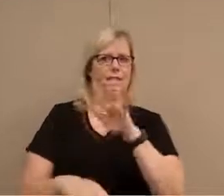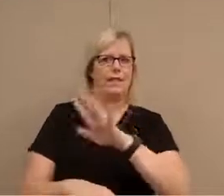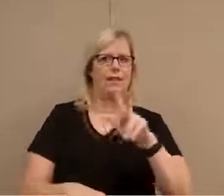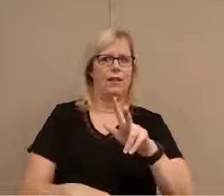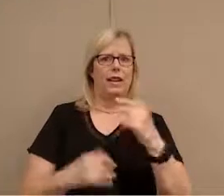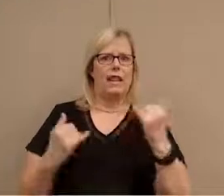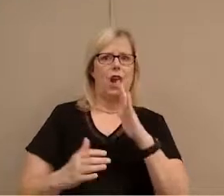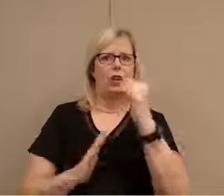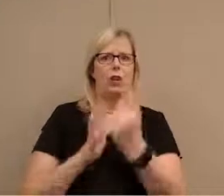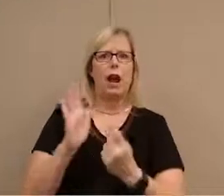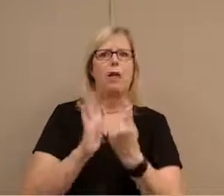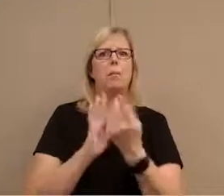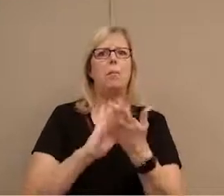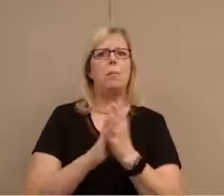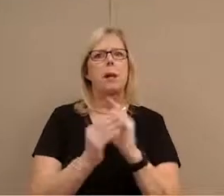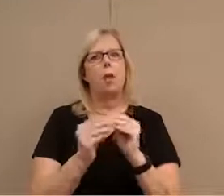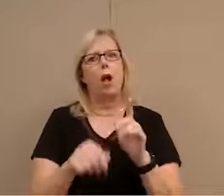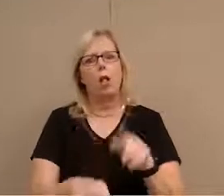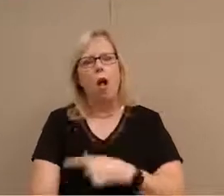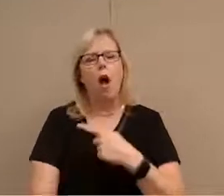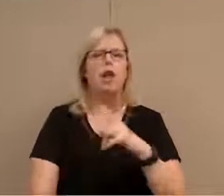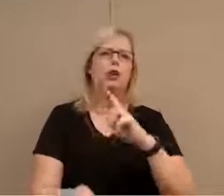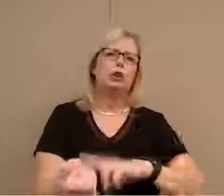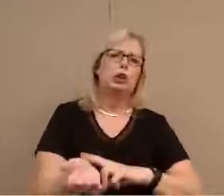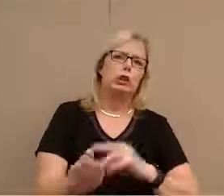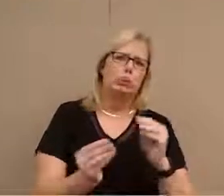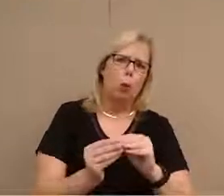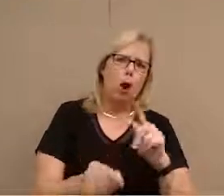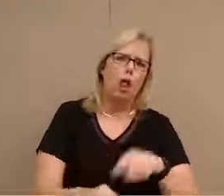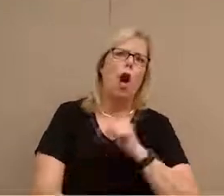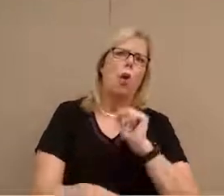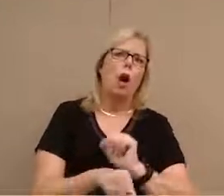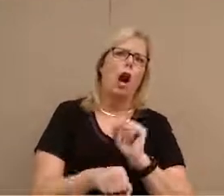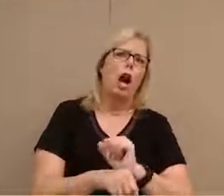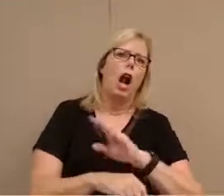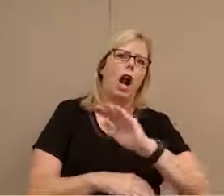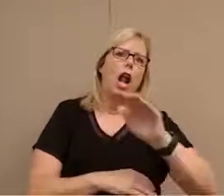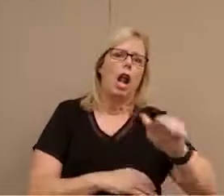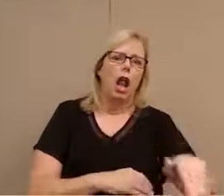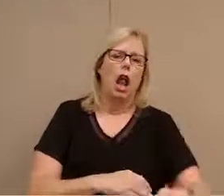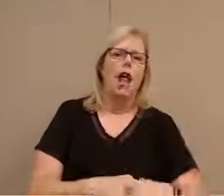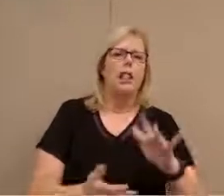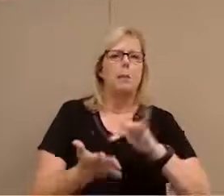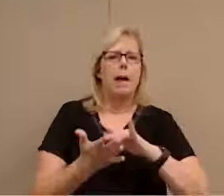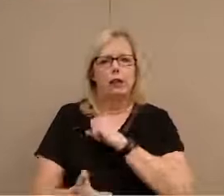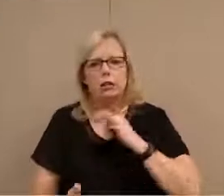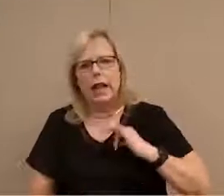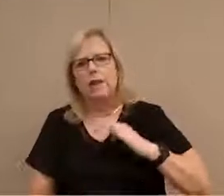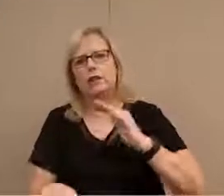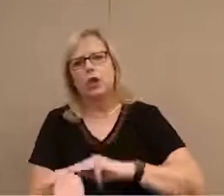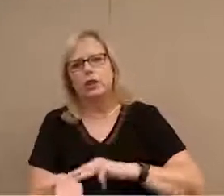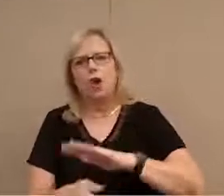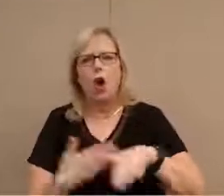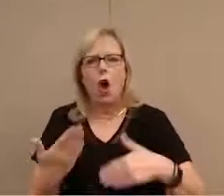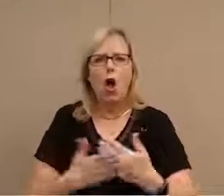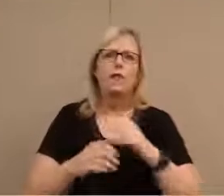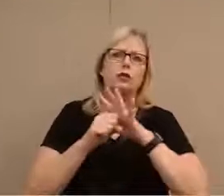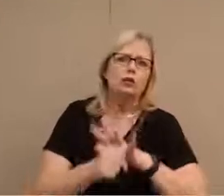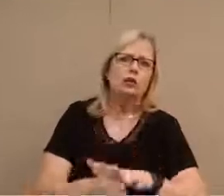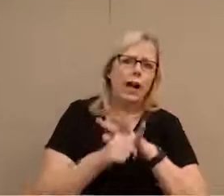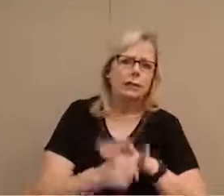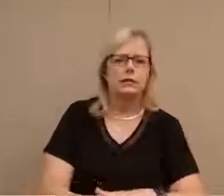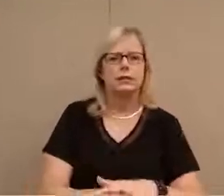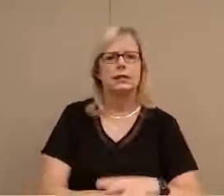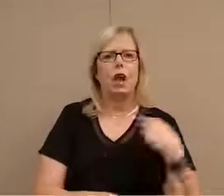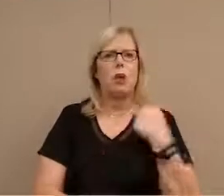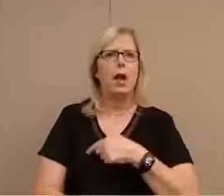your hours are getting longer, the nurses' hours are getting longer, all the doctors and the medical staff and all of the stresses